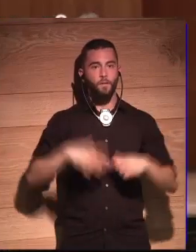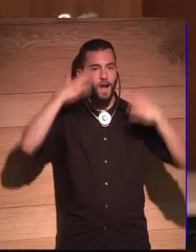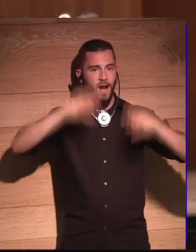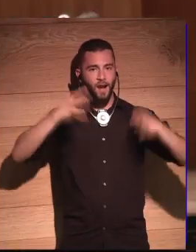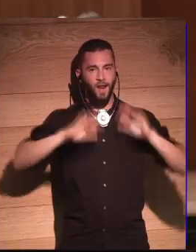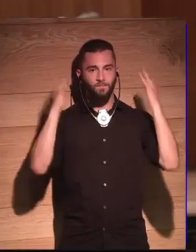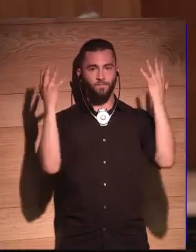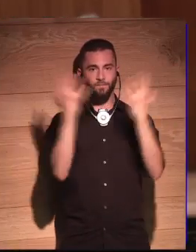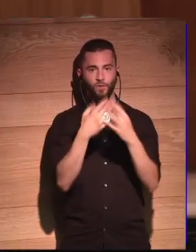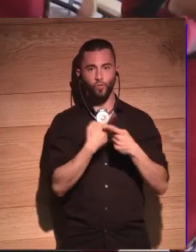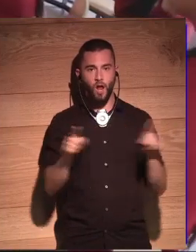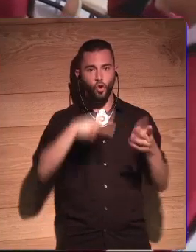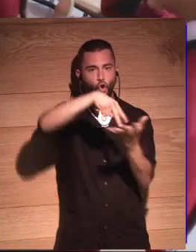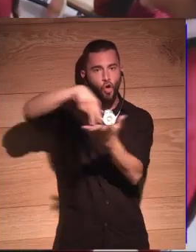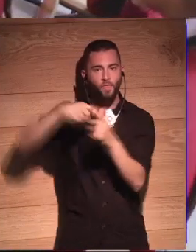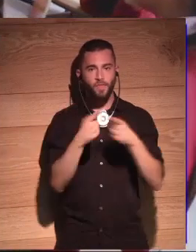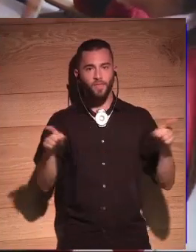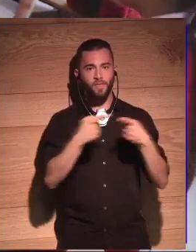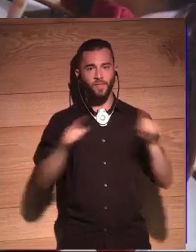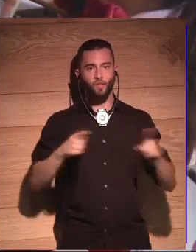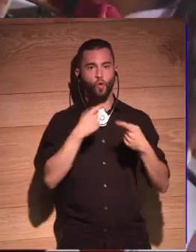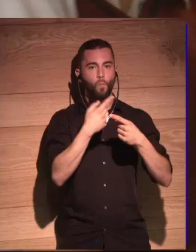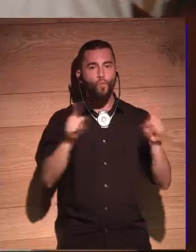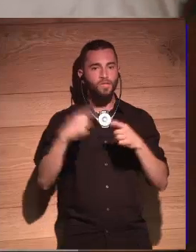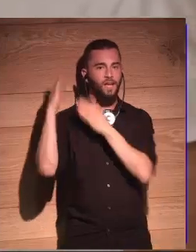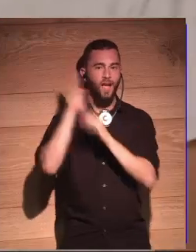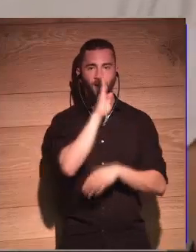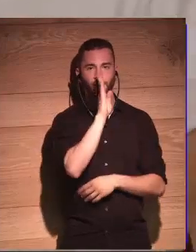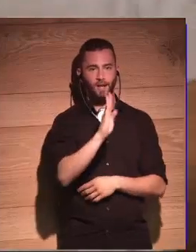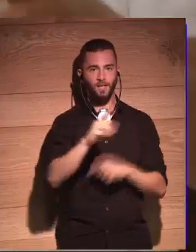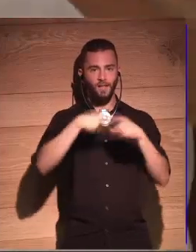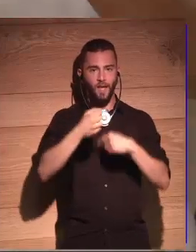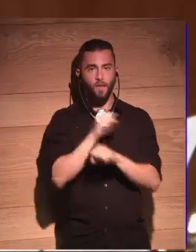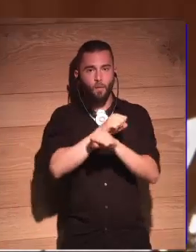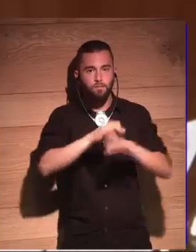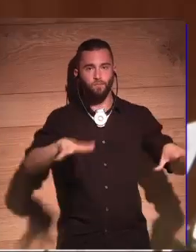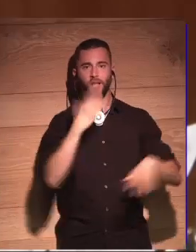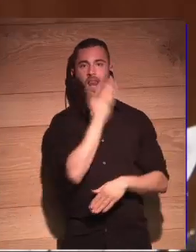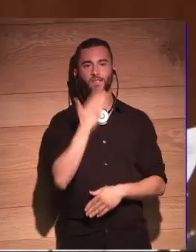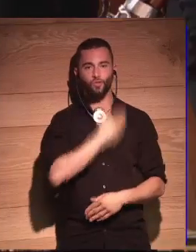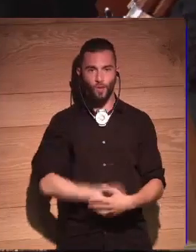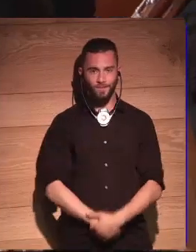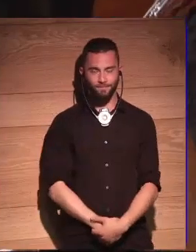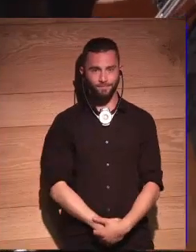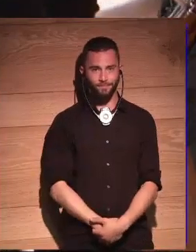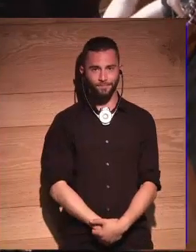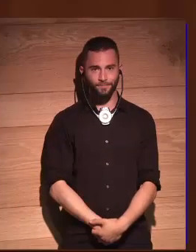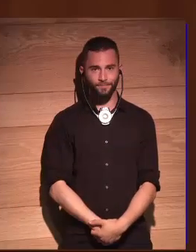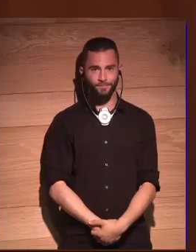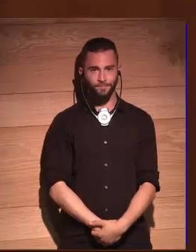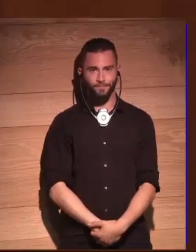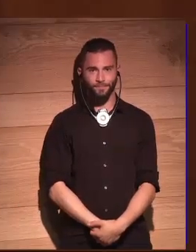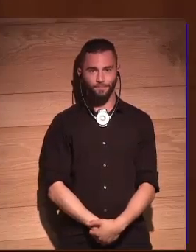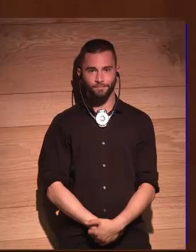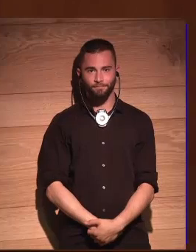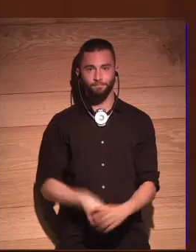recording in a virtual reality format a classical music concert to be used